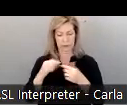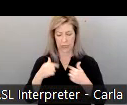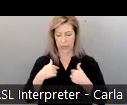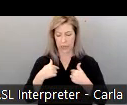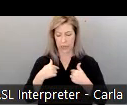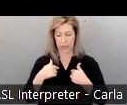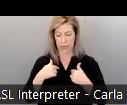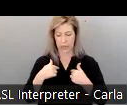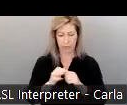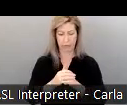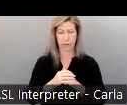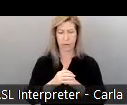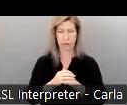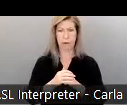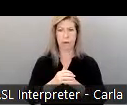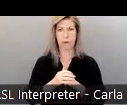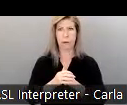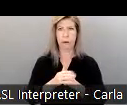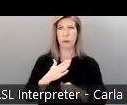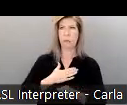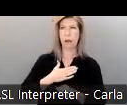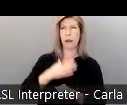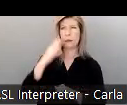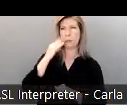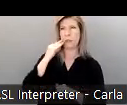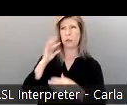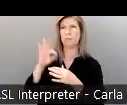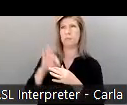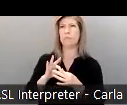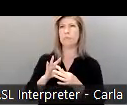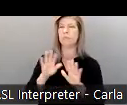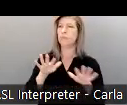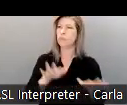Our personal history of slowing down?